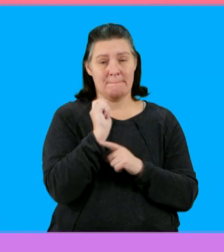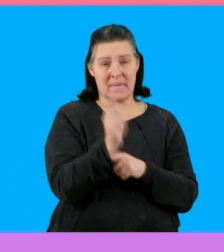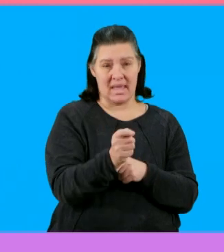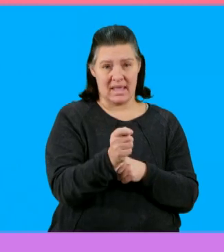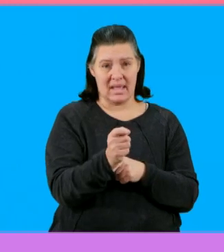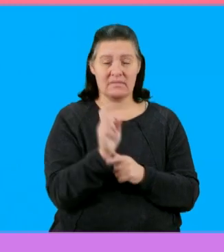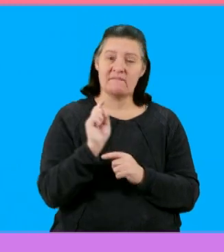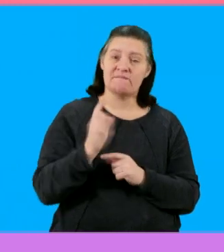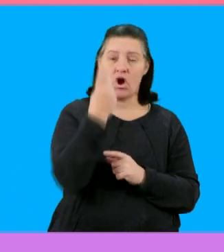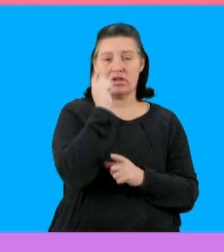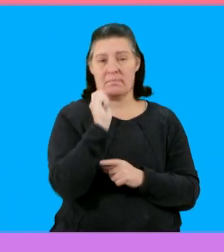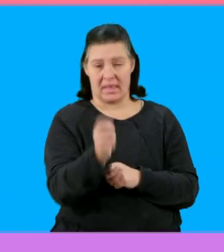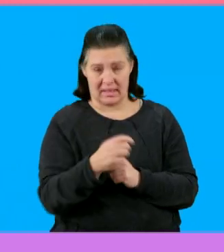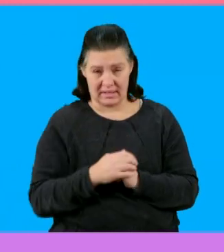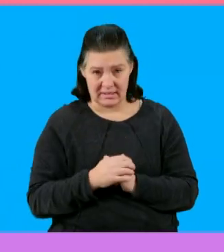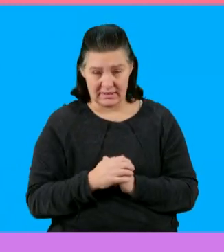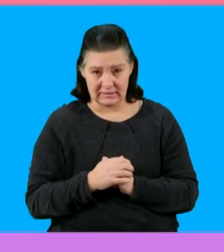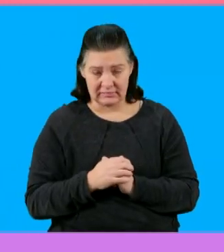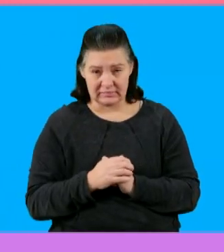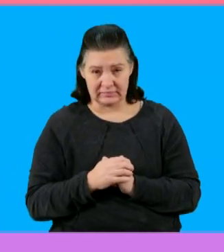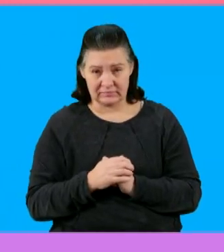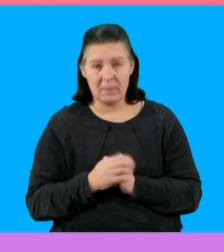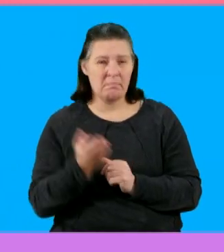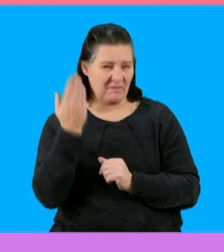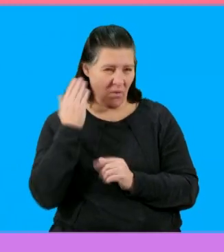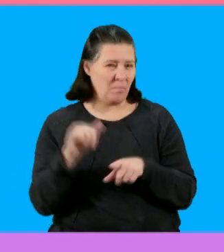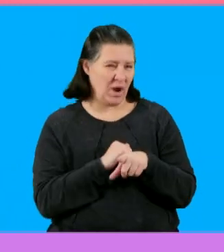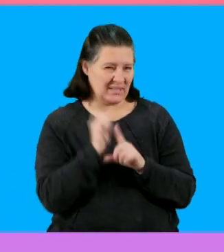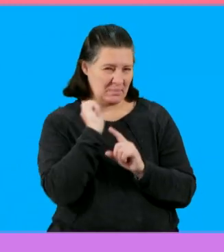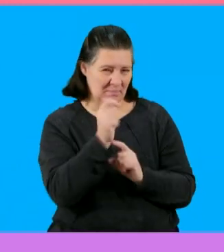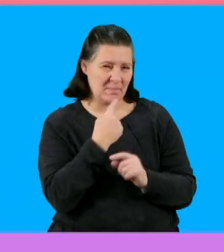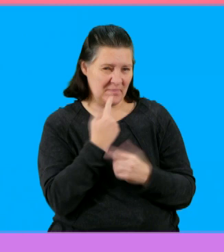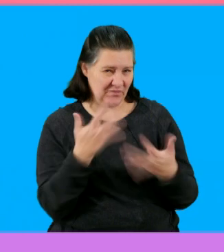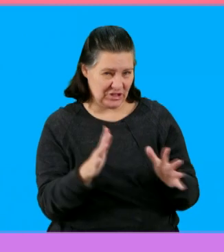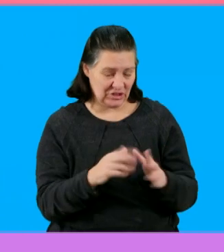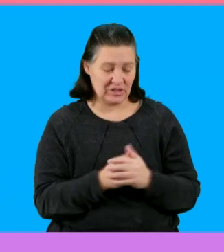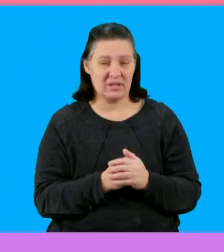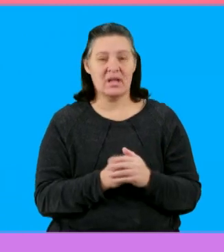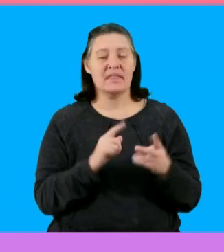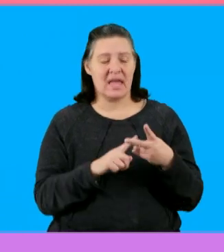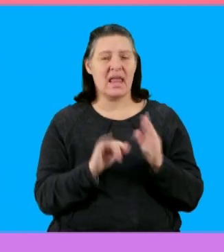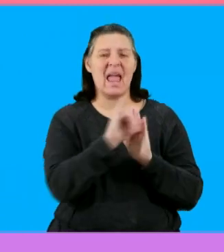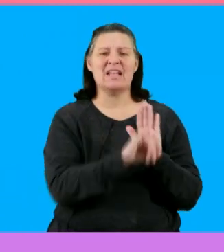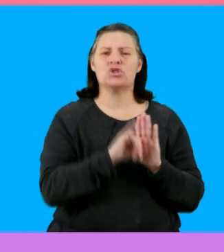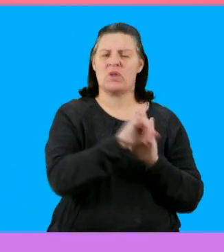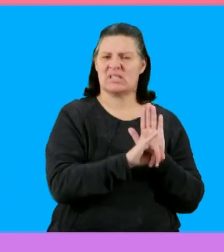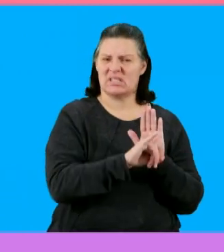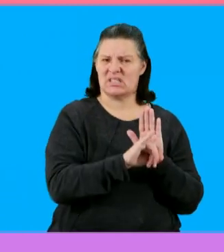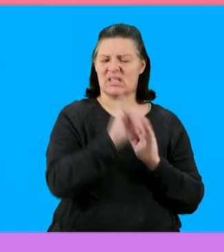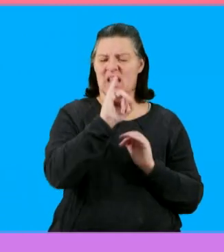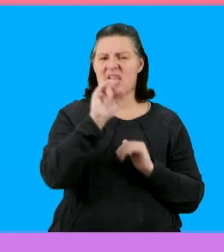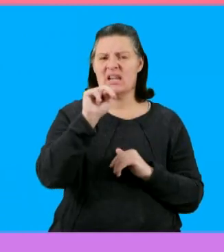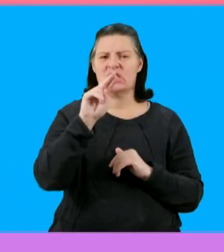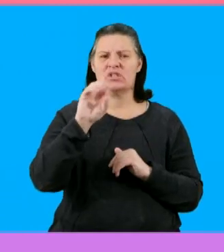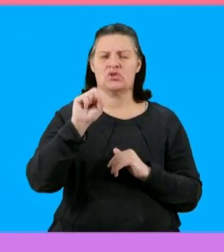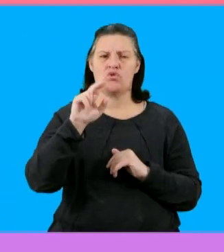money paid as a first installment. Remember, I've asked you that in our practice, right? Then, insurance. What is insurance?